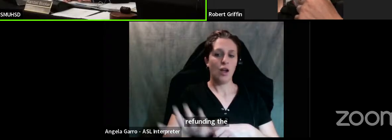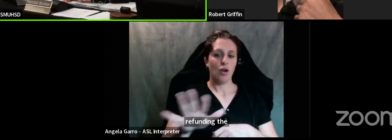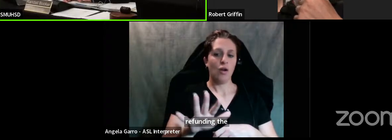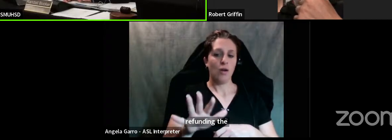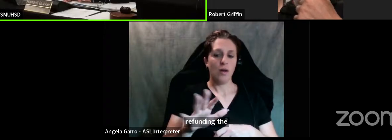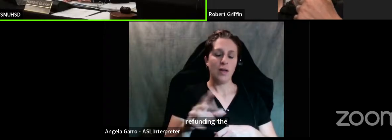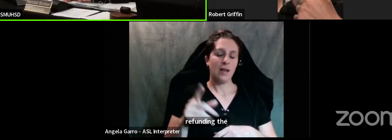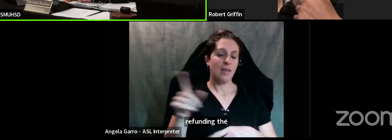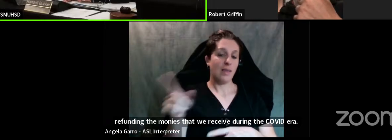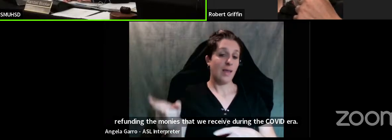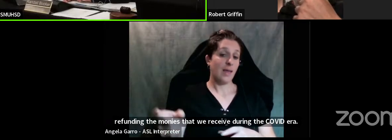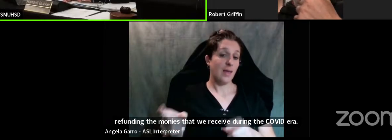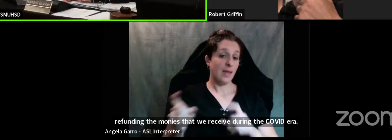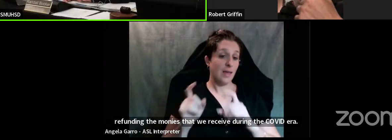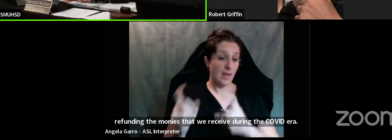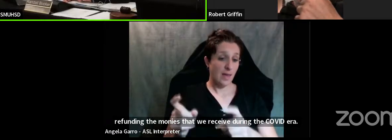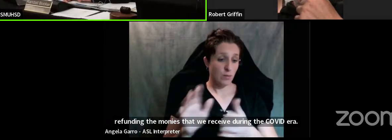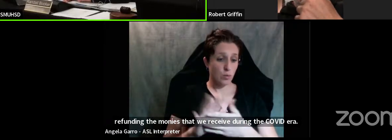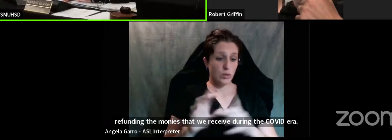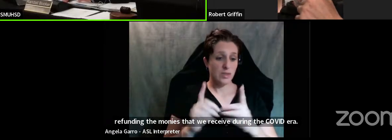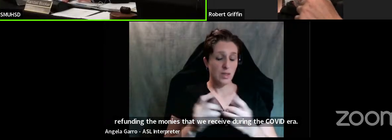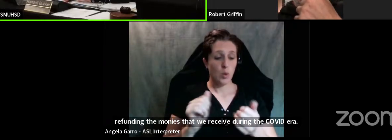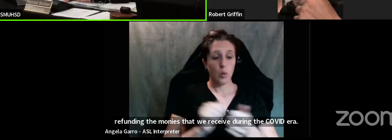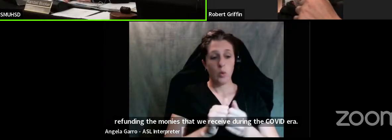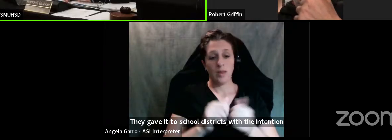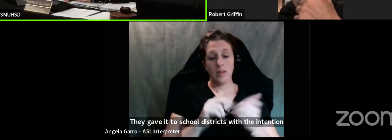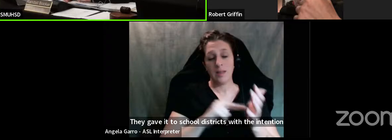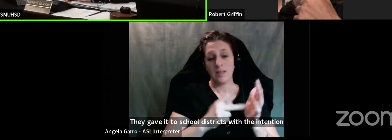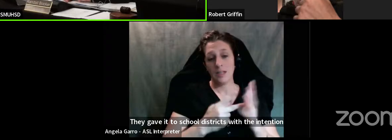They gave it to school districts with the intention of a